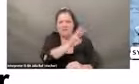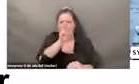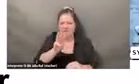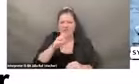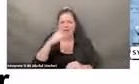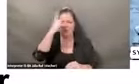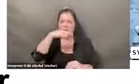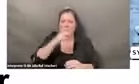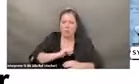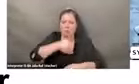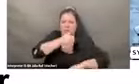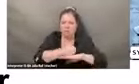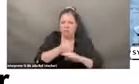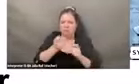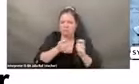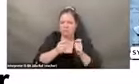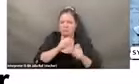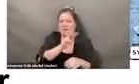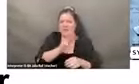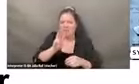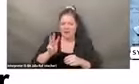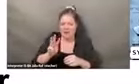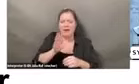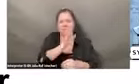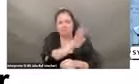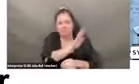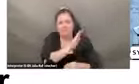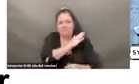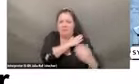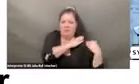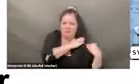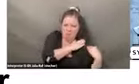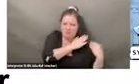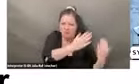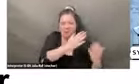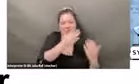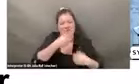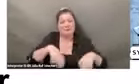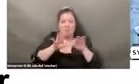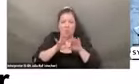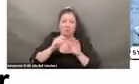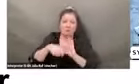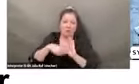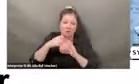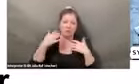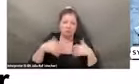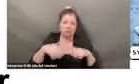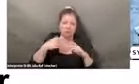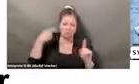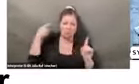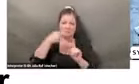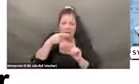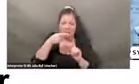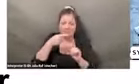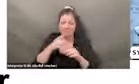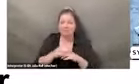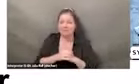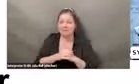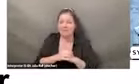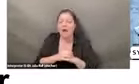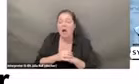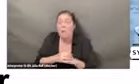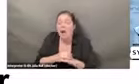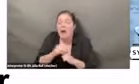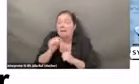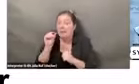that. That is the legal requirement, and it's also something that we think is extremely important in the project. However, we think that with a little encouragement,